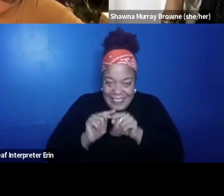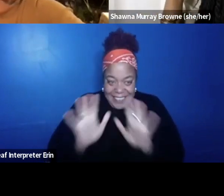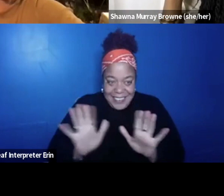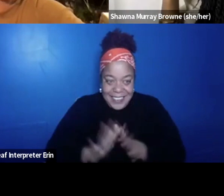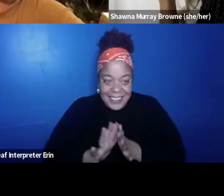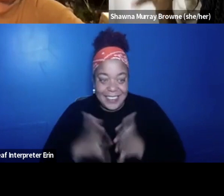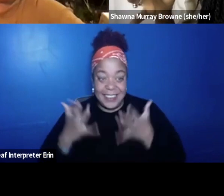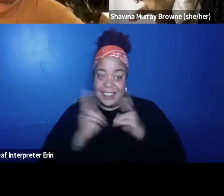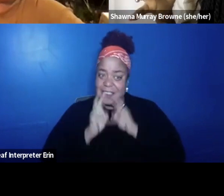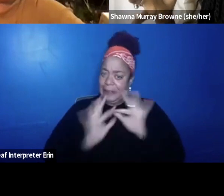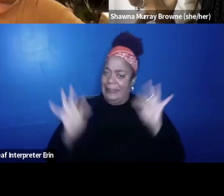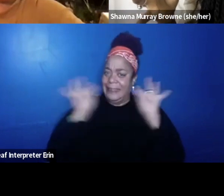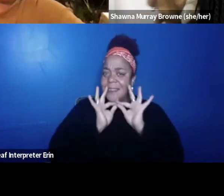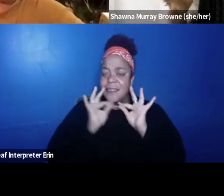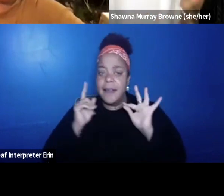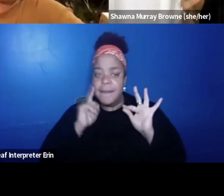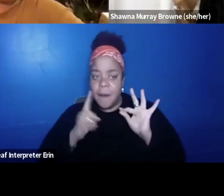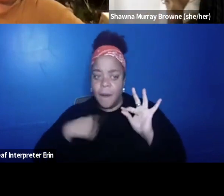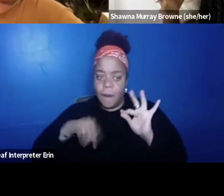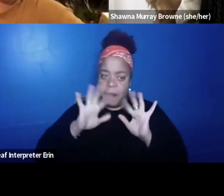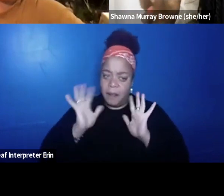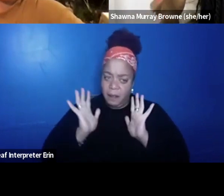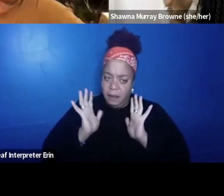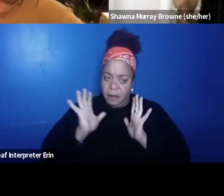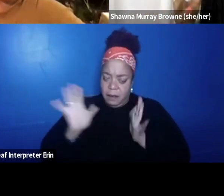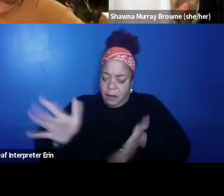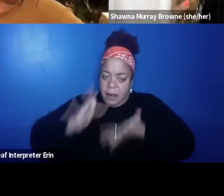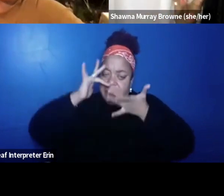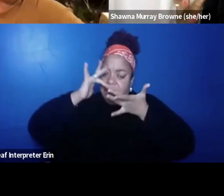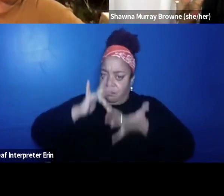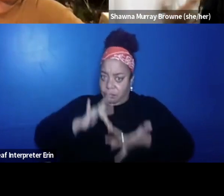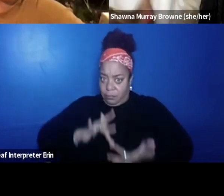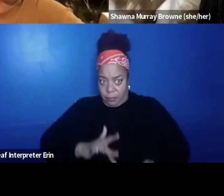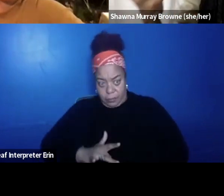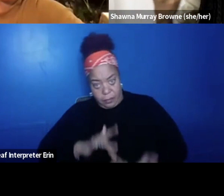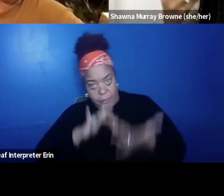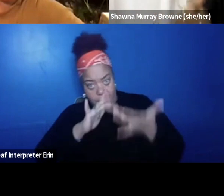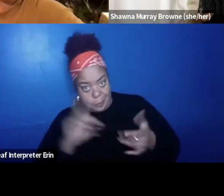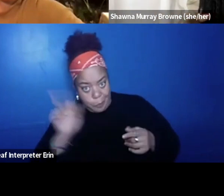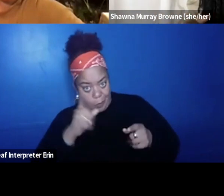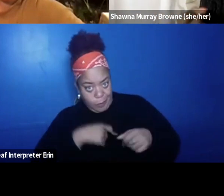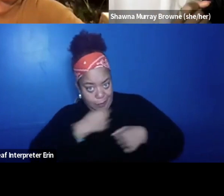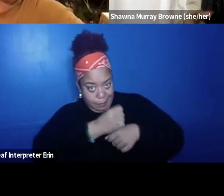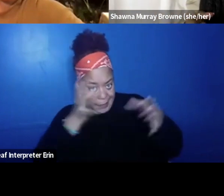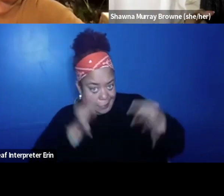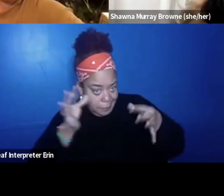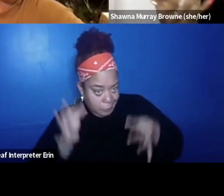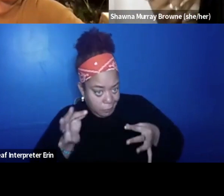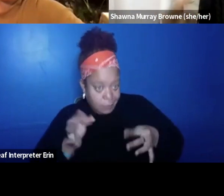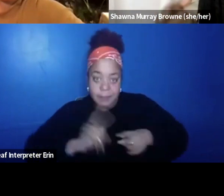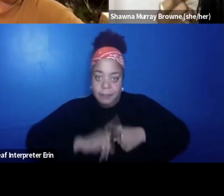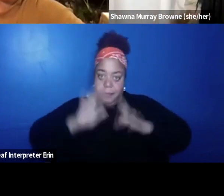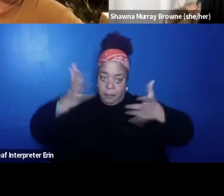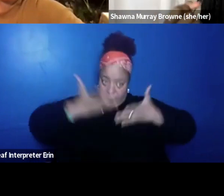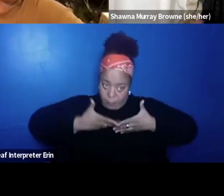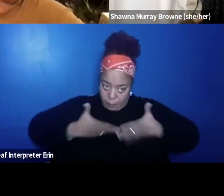to get really grounded in where we are making decisions about inviting in surveillance and